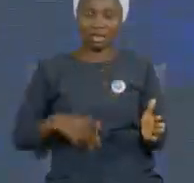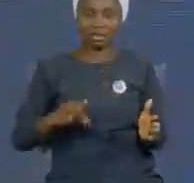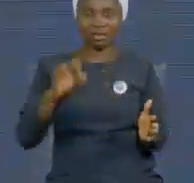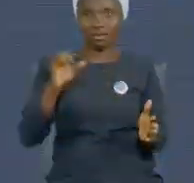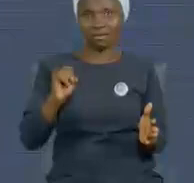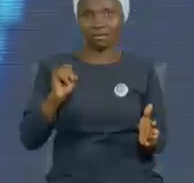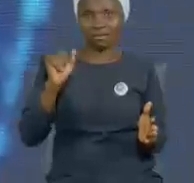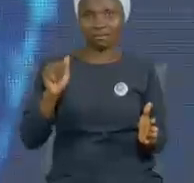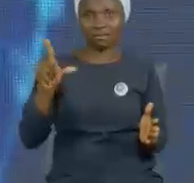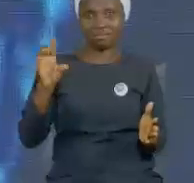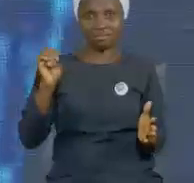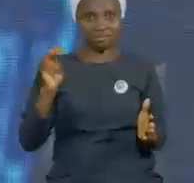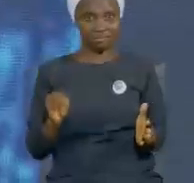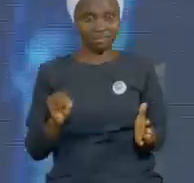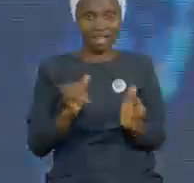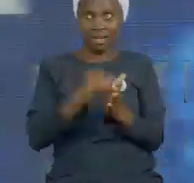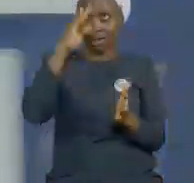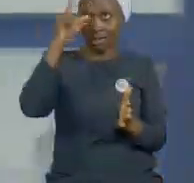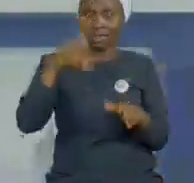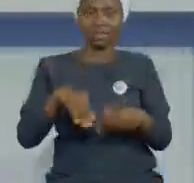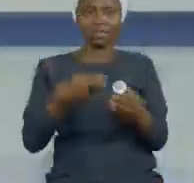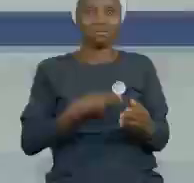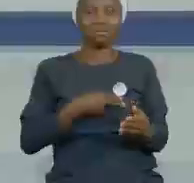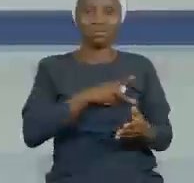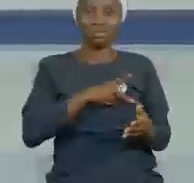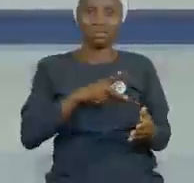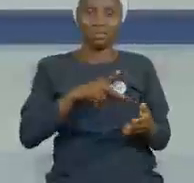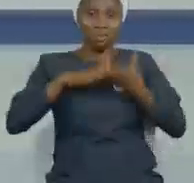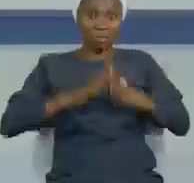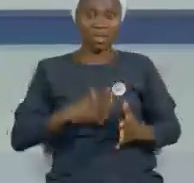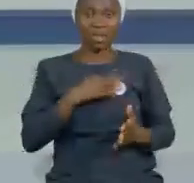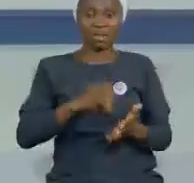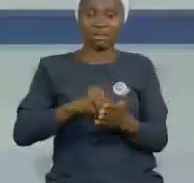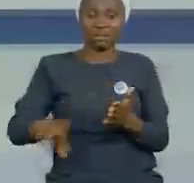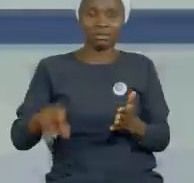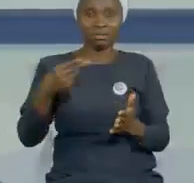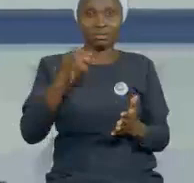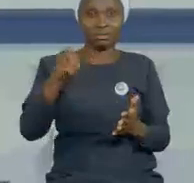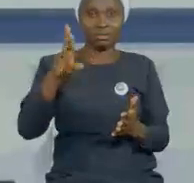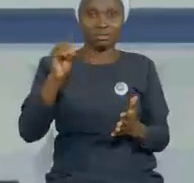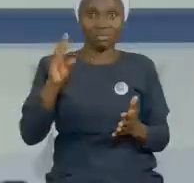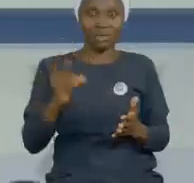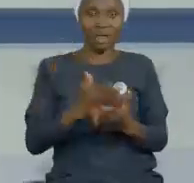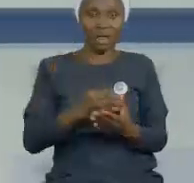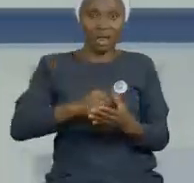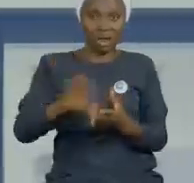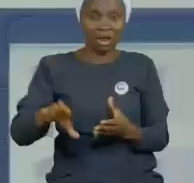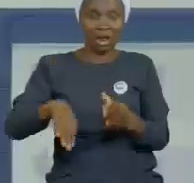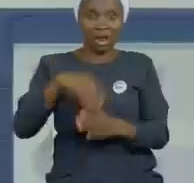that he gives us peace and he takes Herod away from our lives.